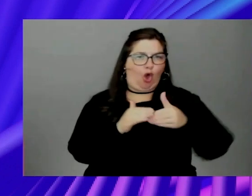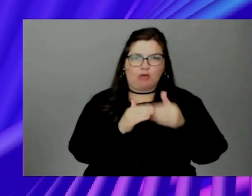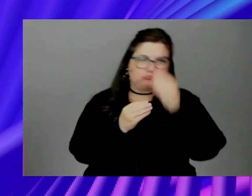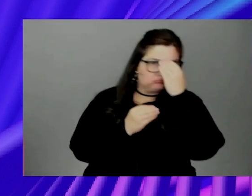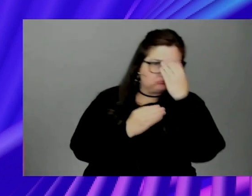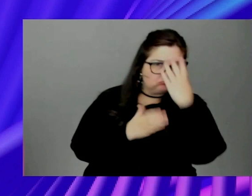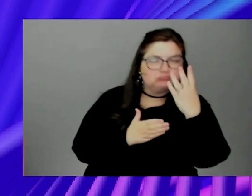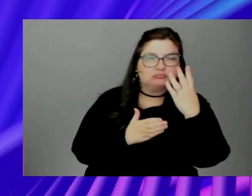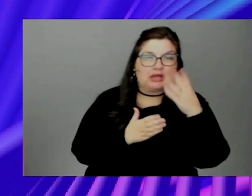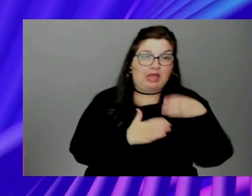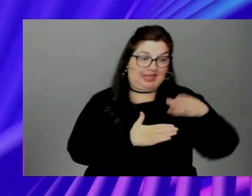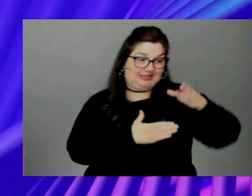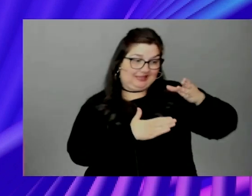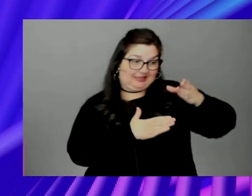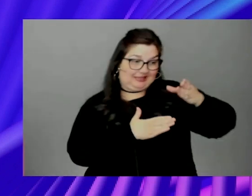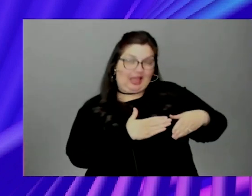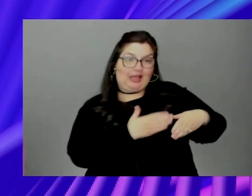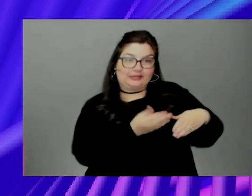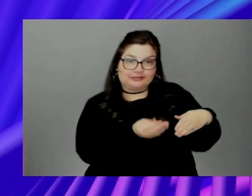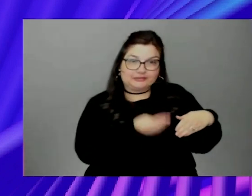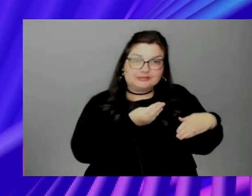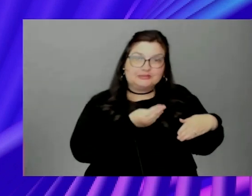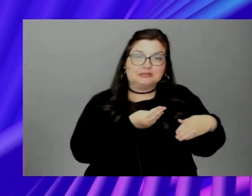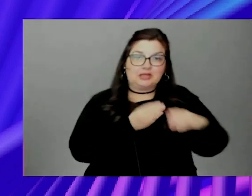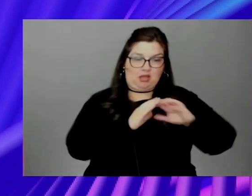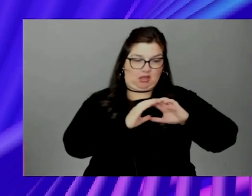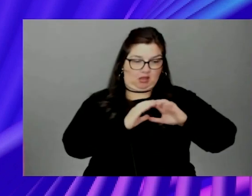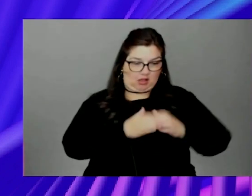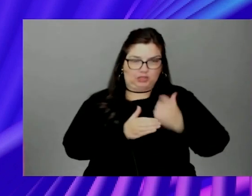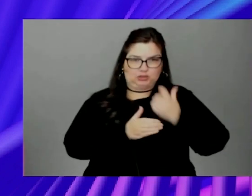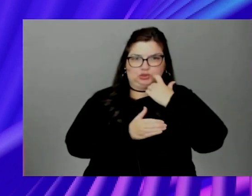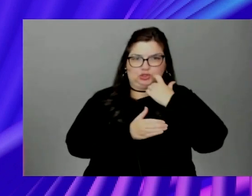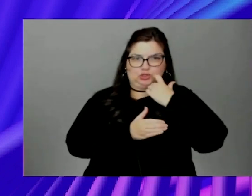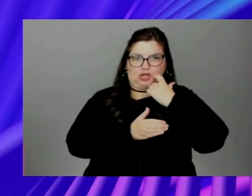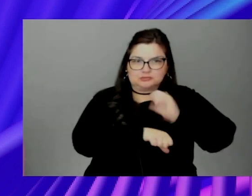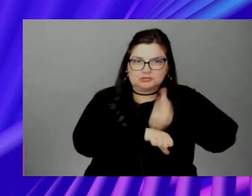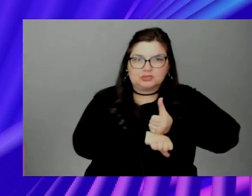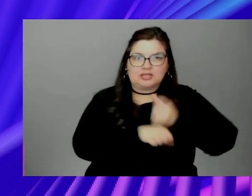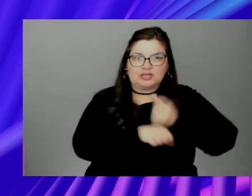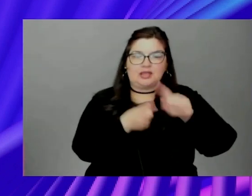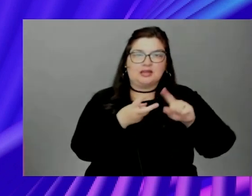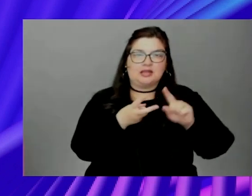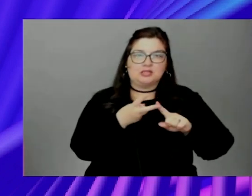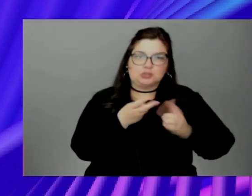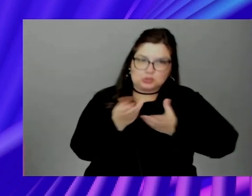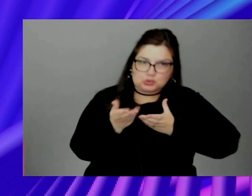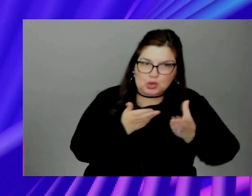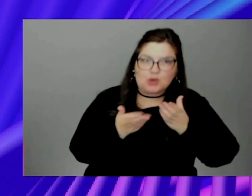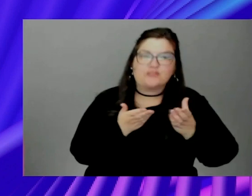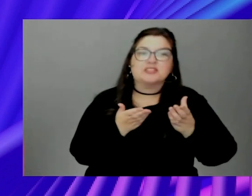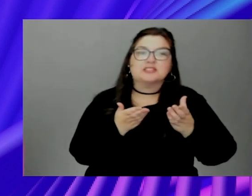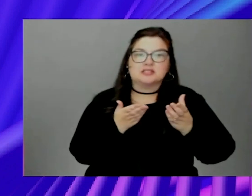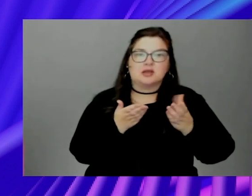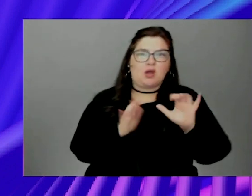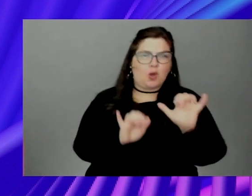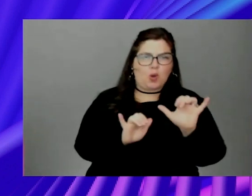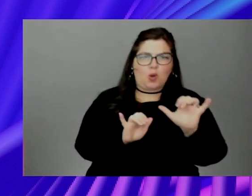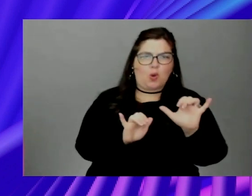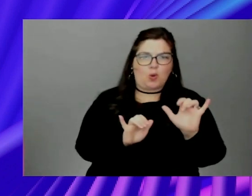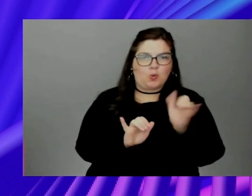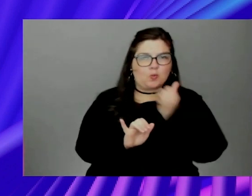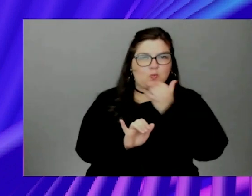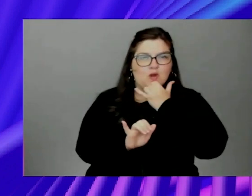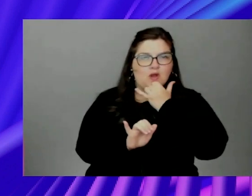end, we're going to get like, this is the cluster that we just created, our service, and here is our, oops, it went to the wrong